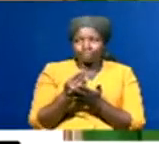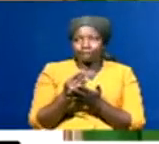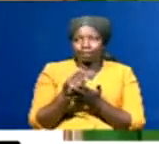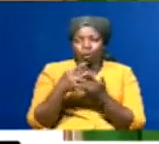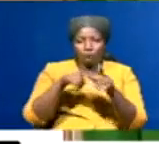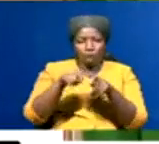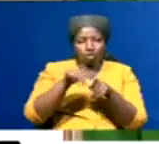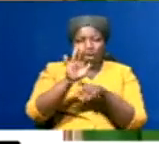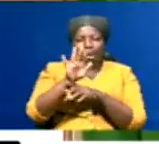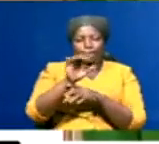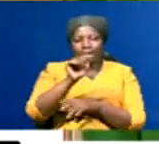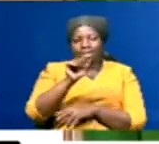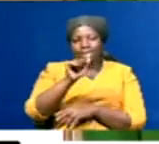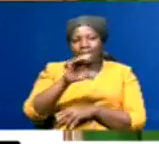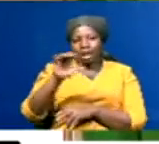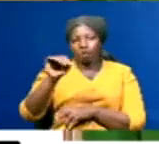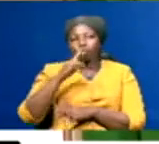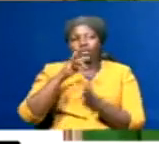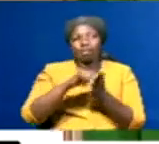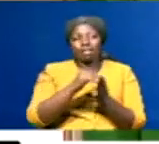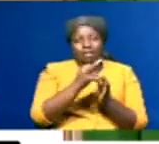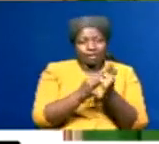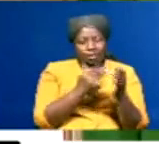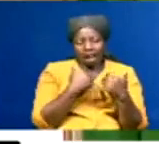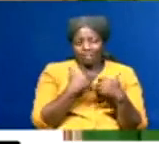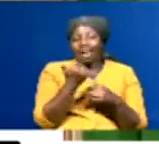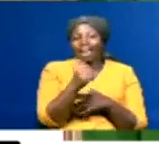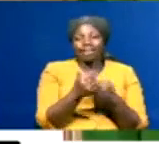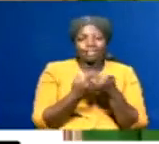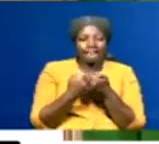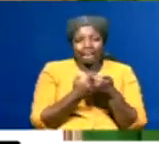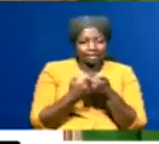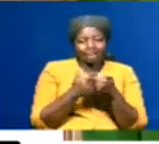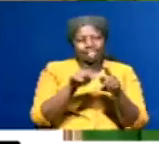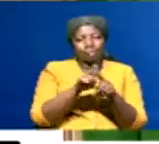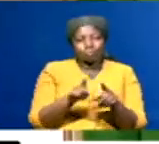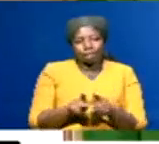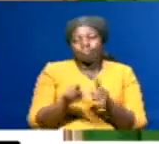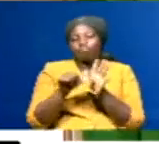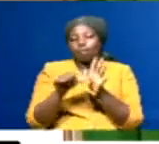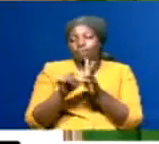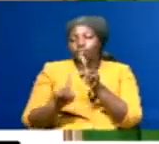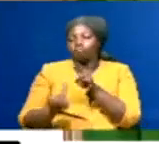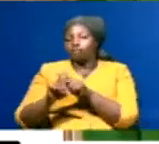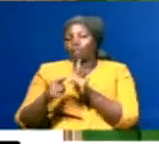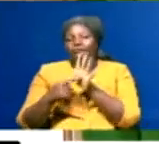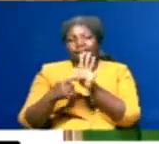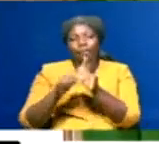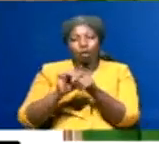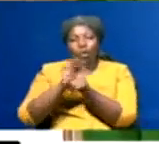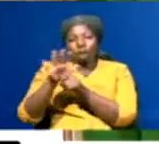of your SACCO, so that in case of challenges and pandemics like COVID that came, the